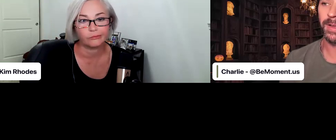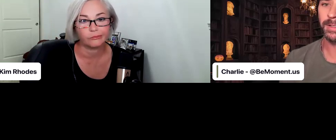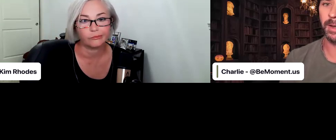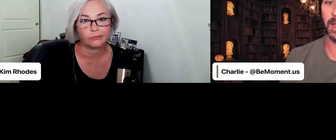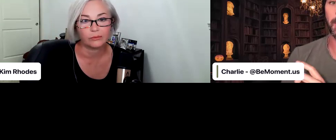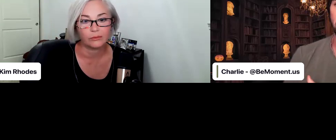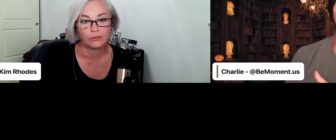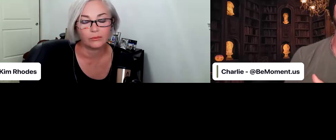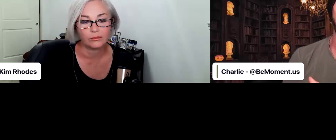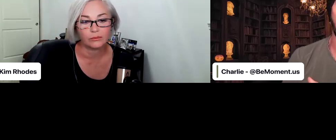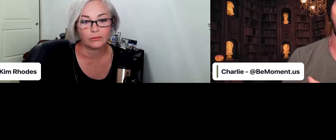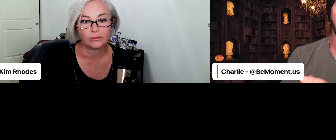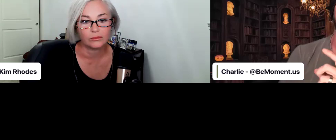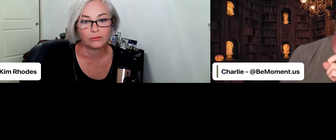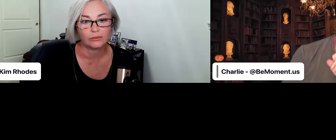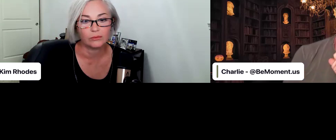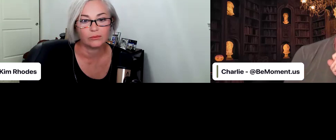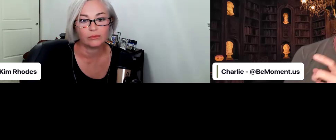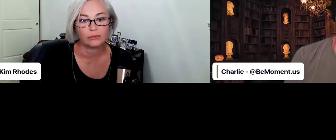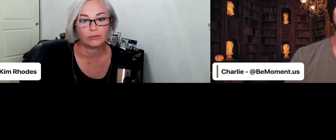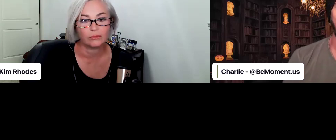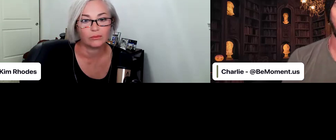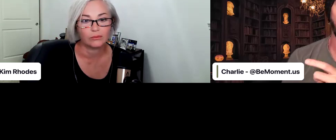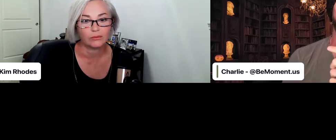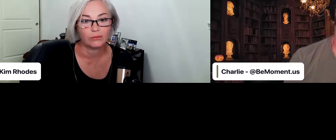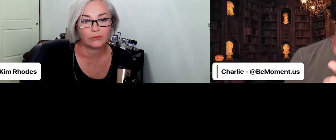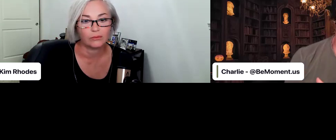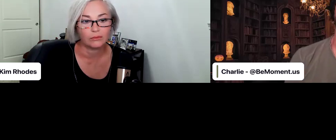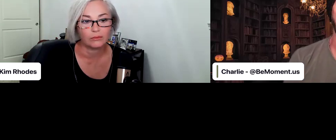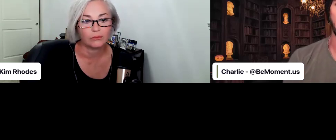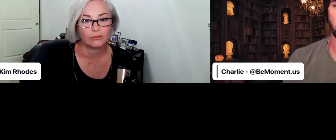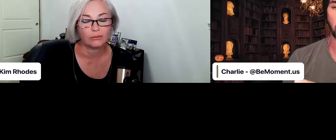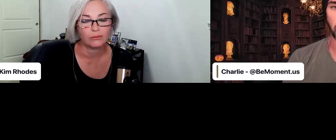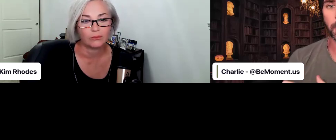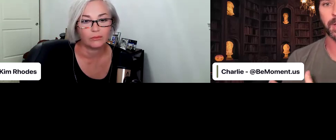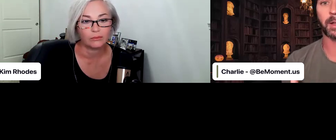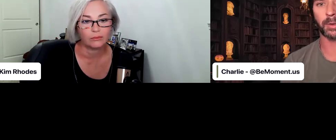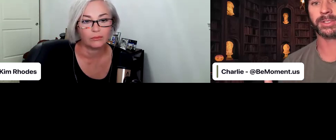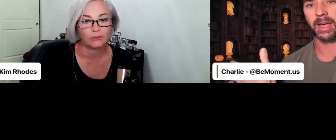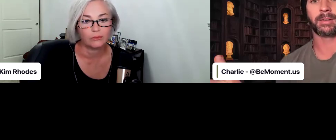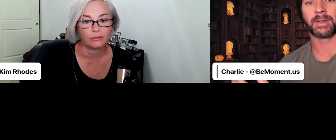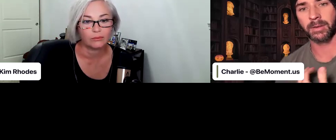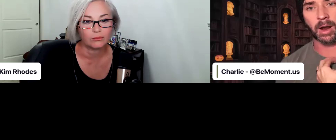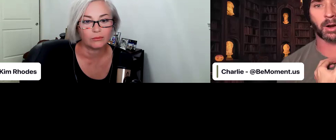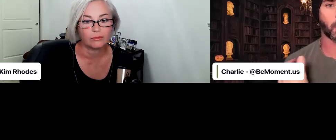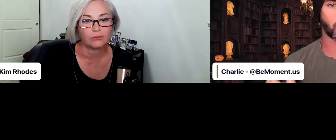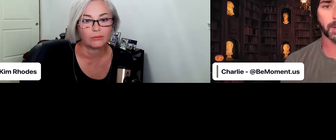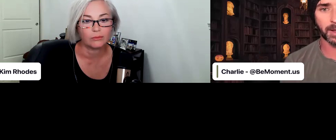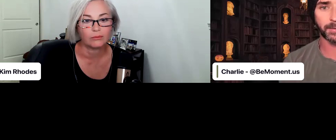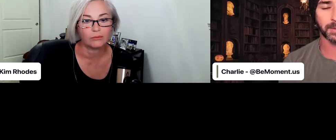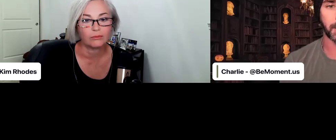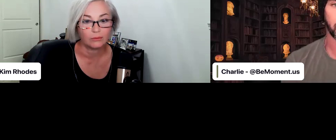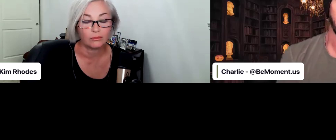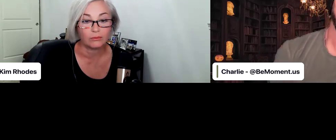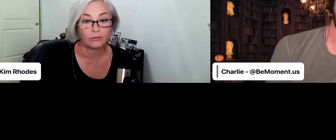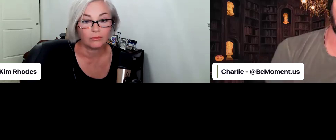It's fascinating. Amy's talked a lot about also about people sticking around and the use that ghosts have in our mortal